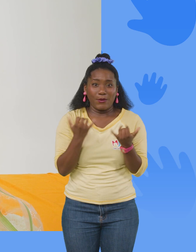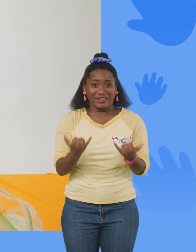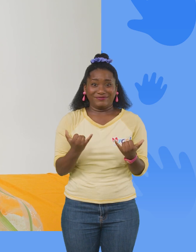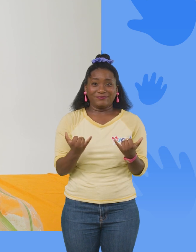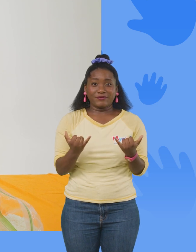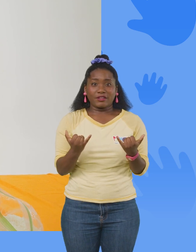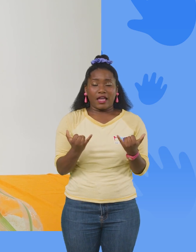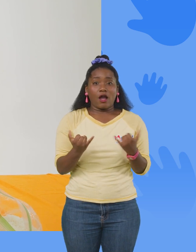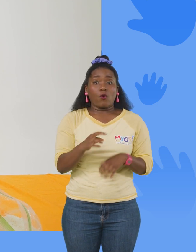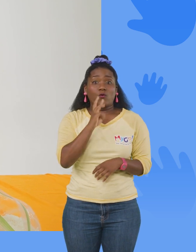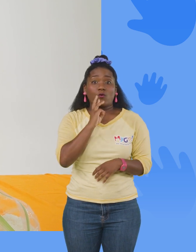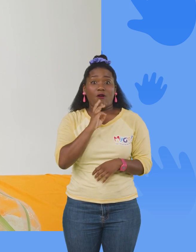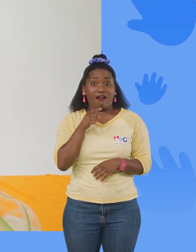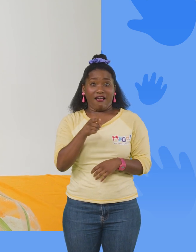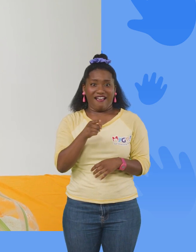Okay, now we'll do the water.